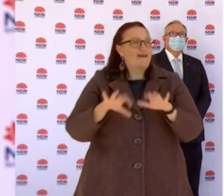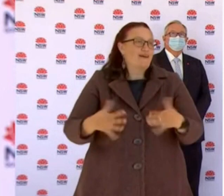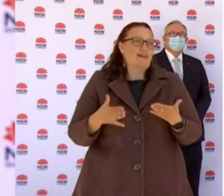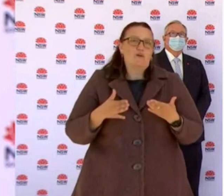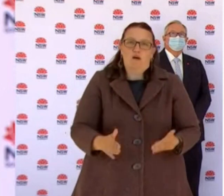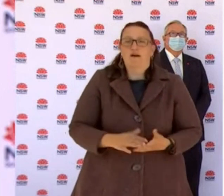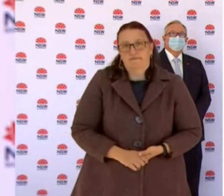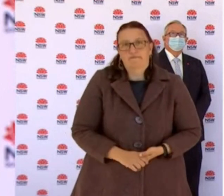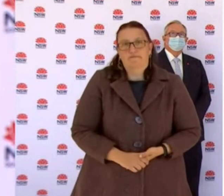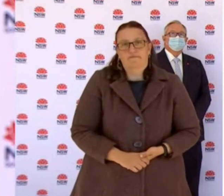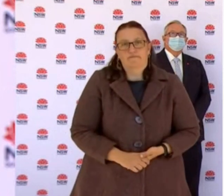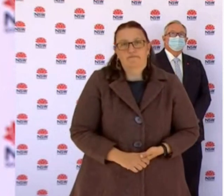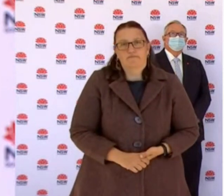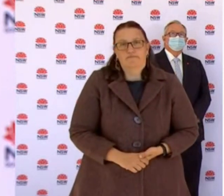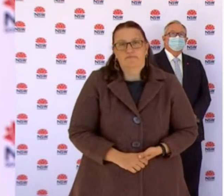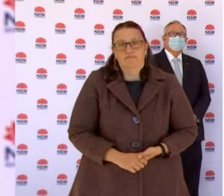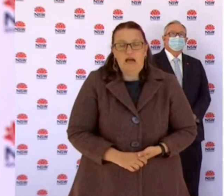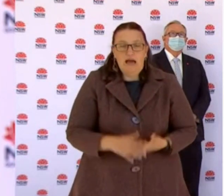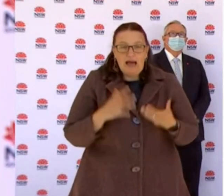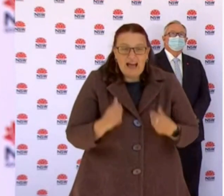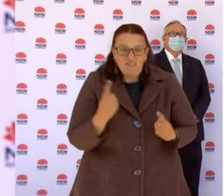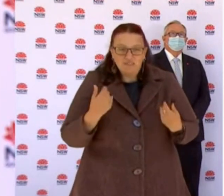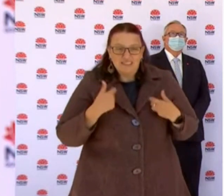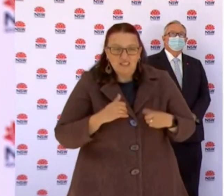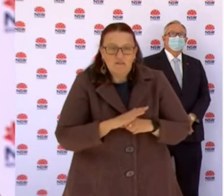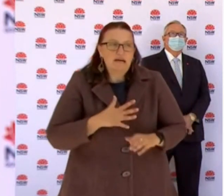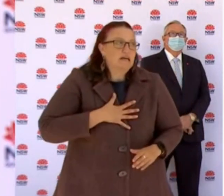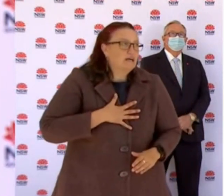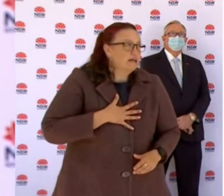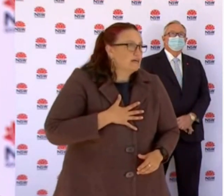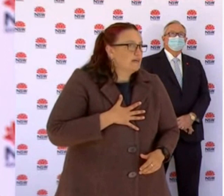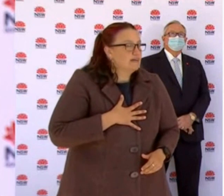difficult time. I can only express my